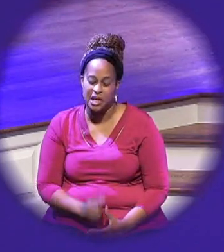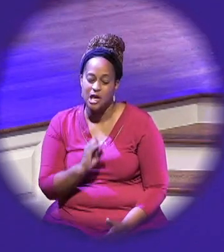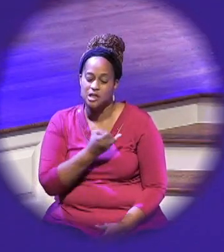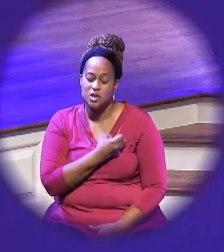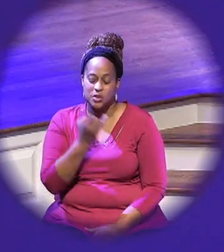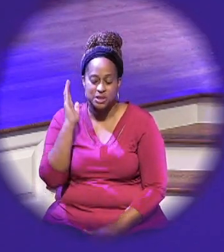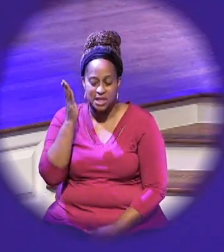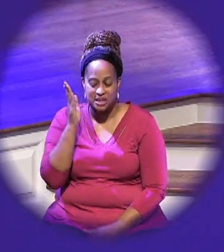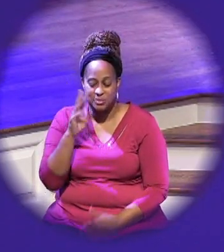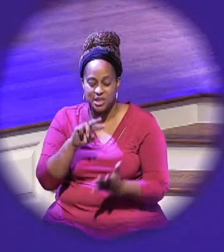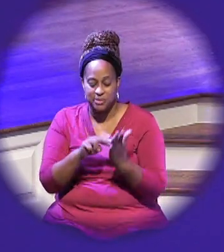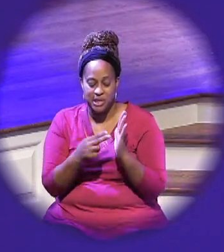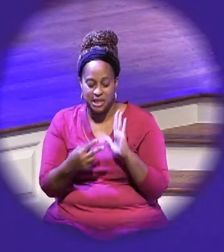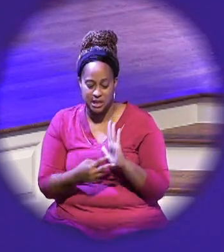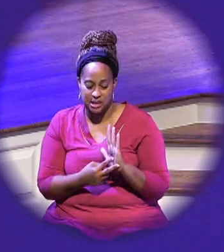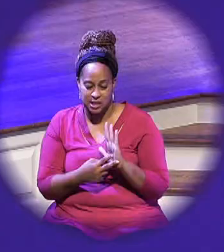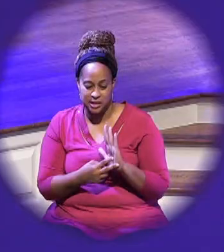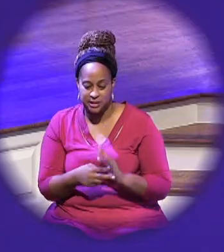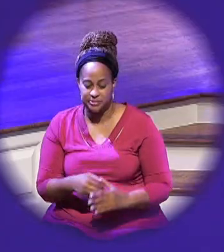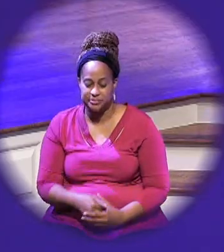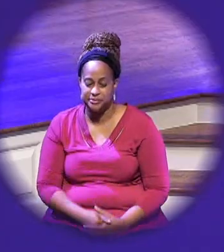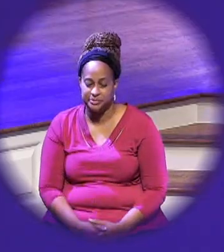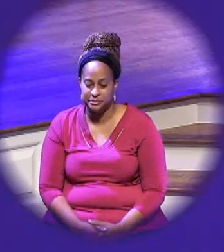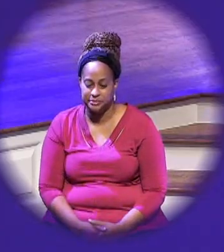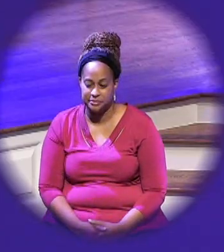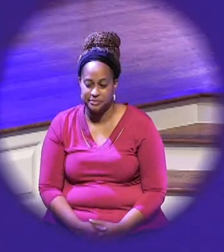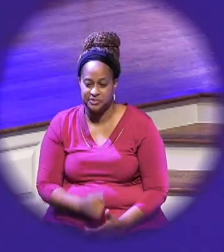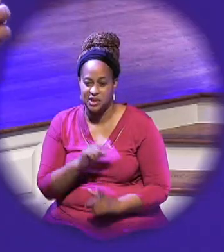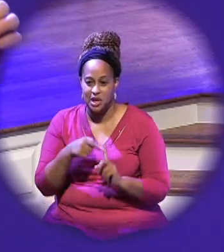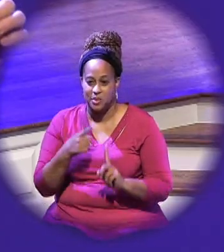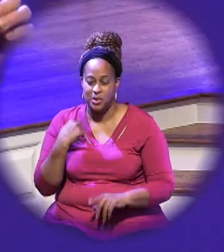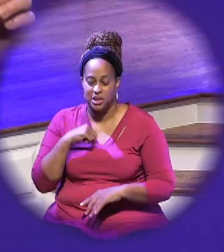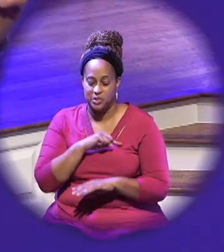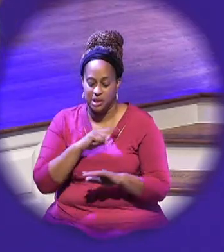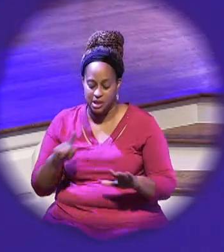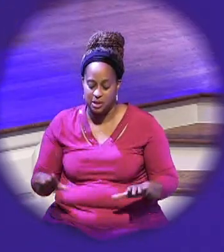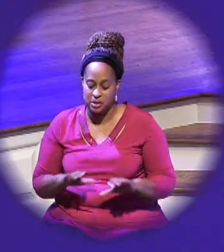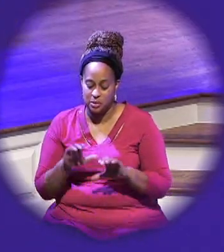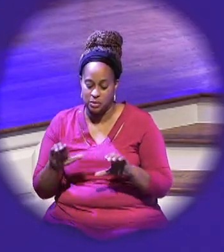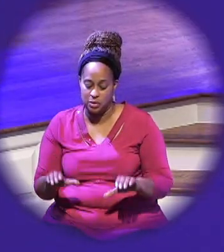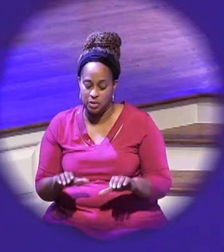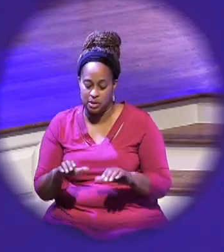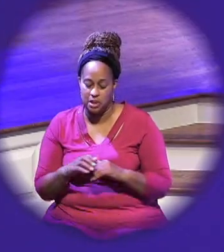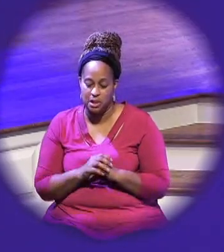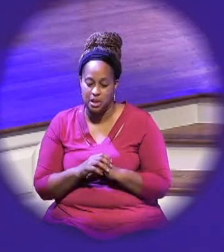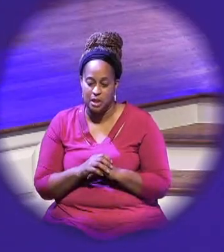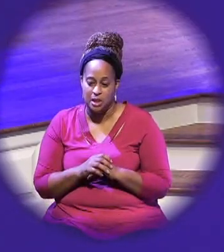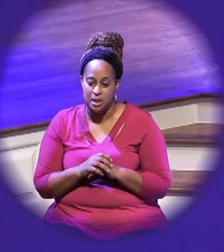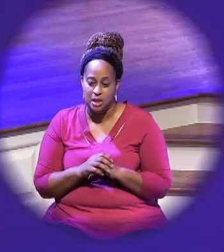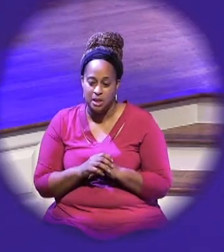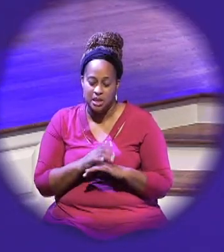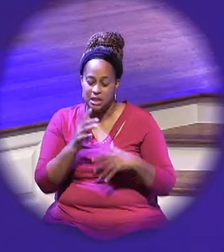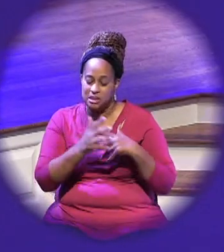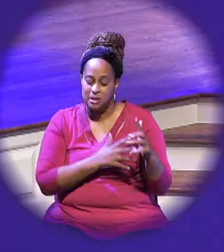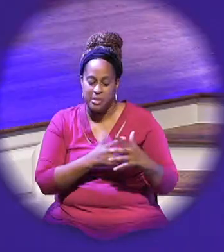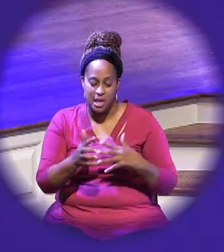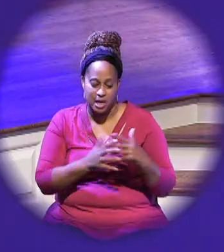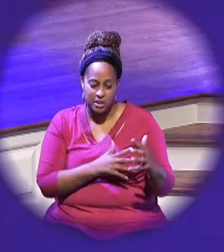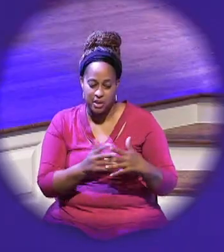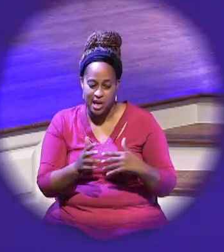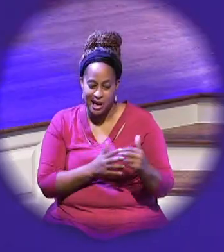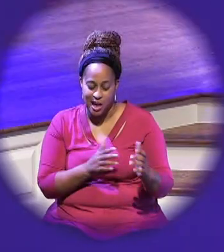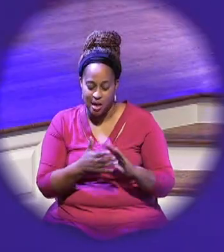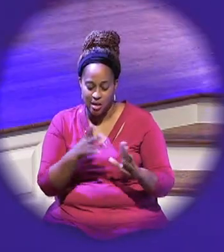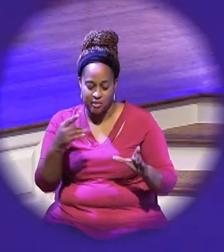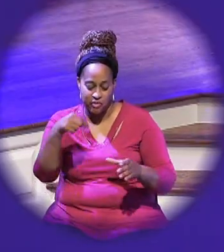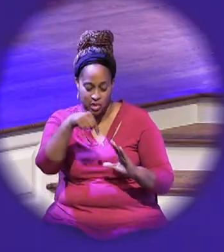testimony means this. When we do, it doesn't matter how far down we